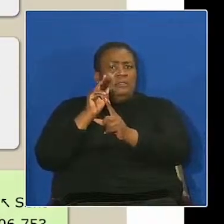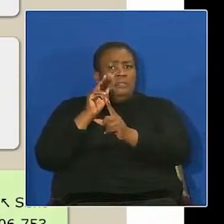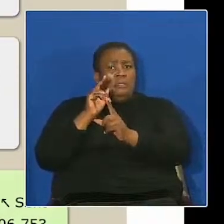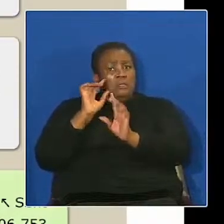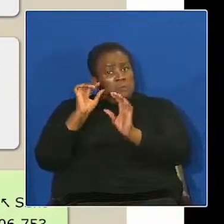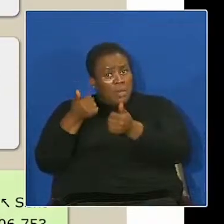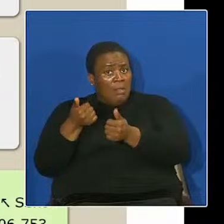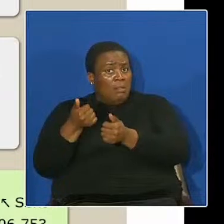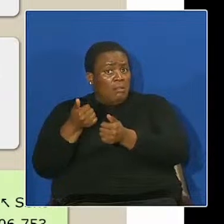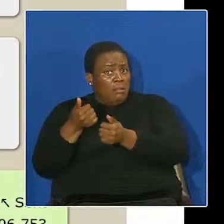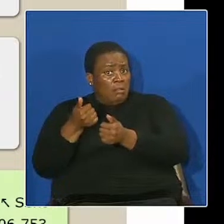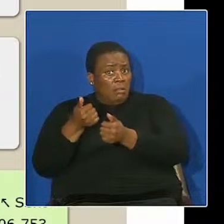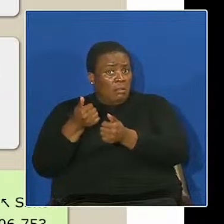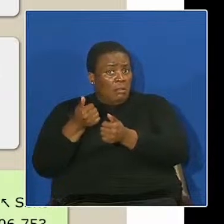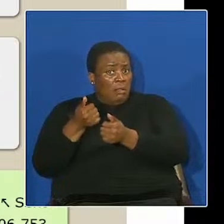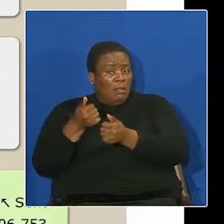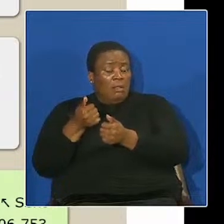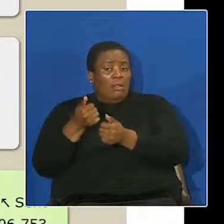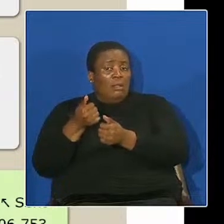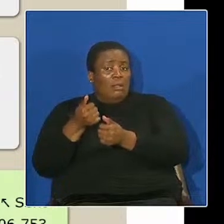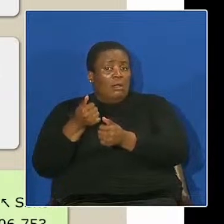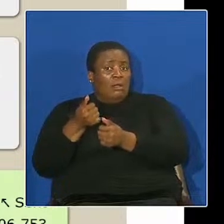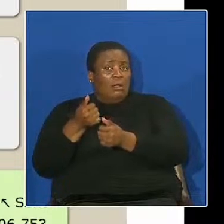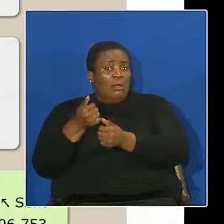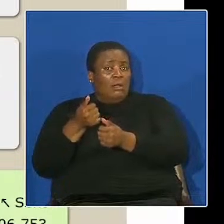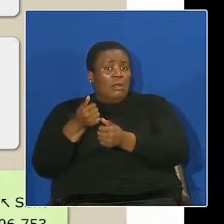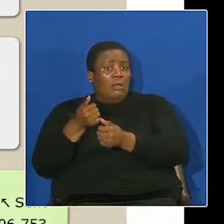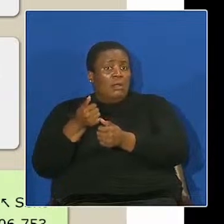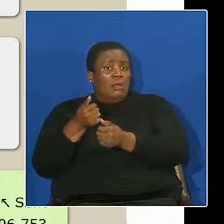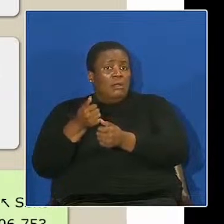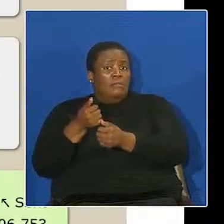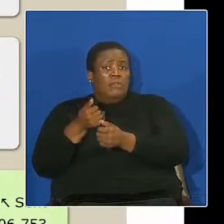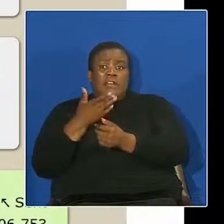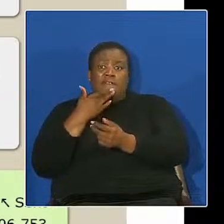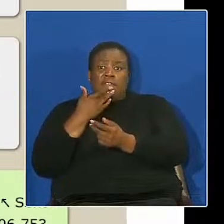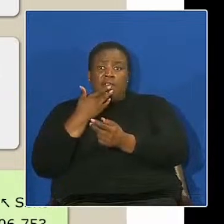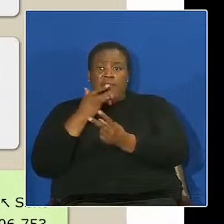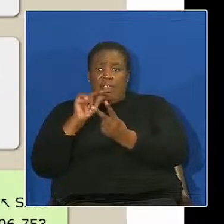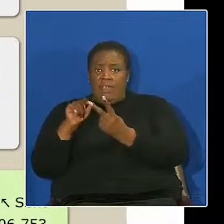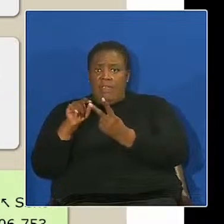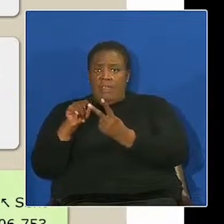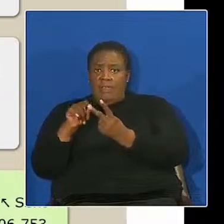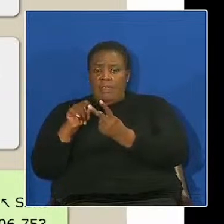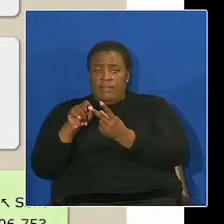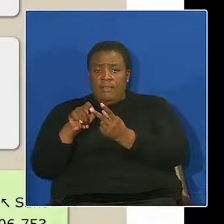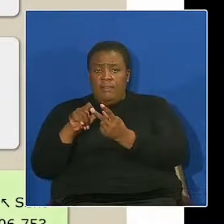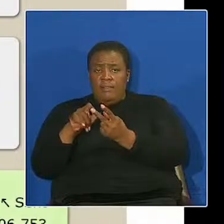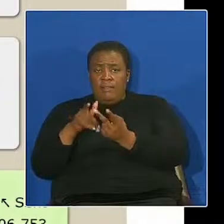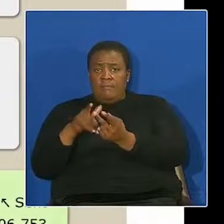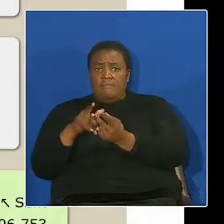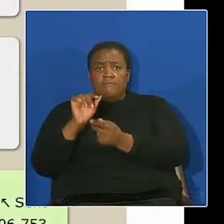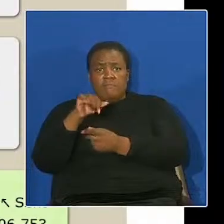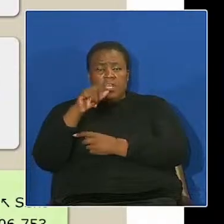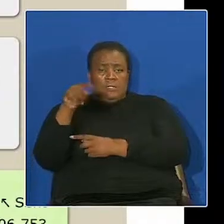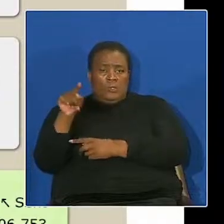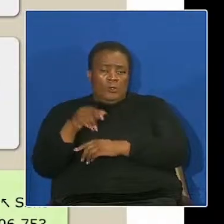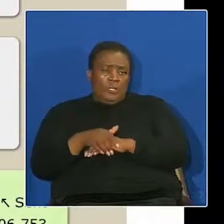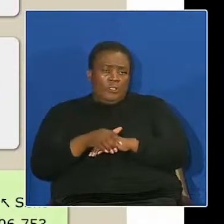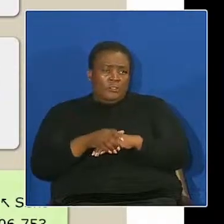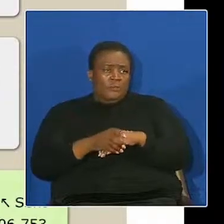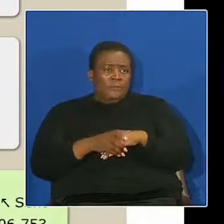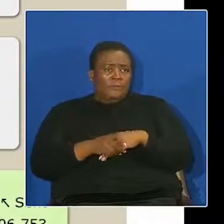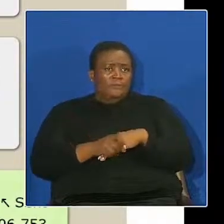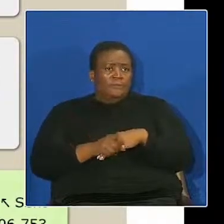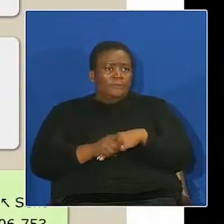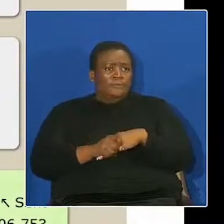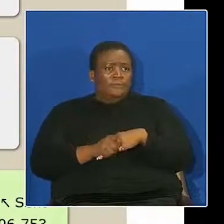in someone's favor? That's what it means. It's going in one person's favor. That is correct, One faction or